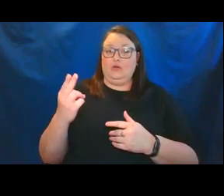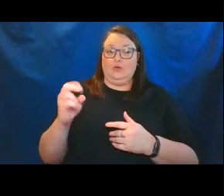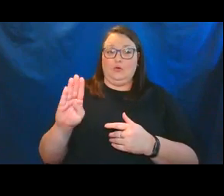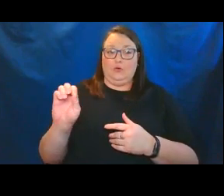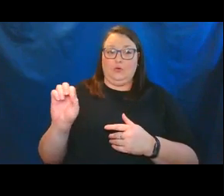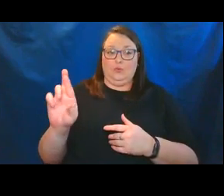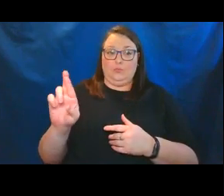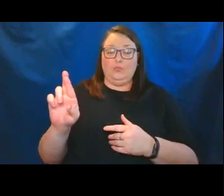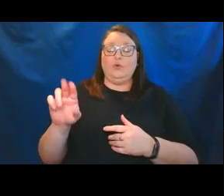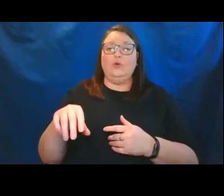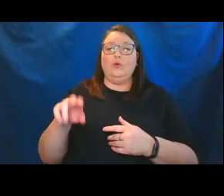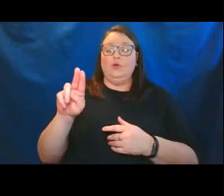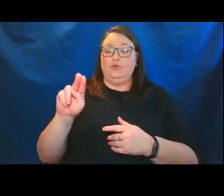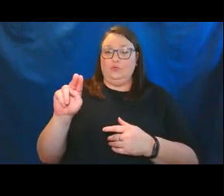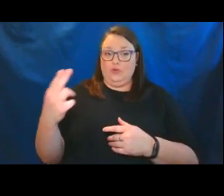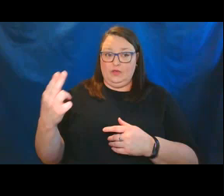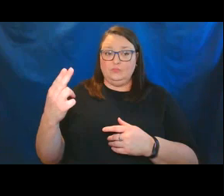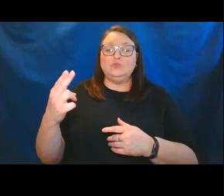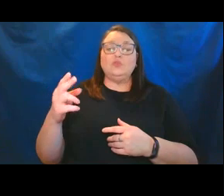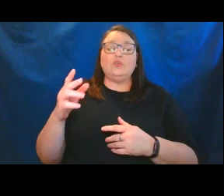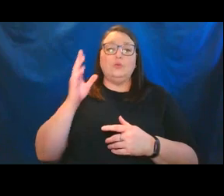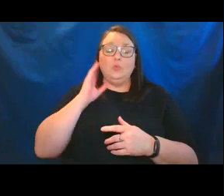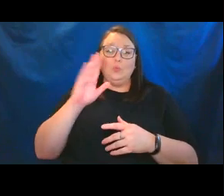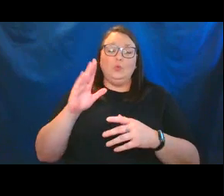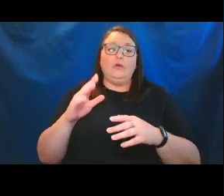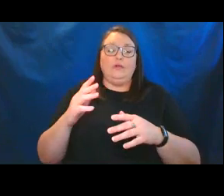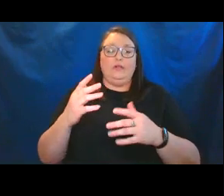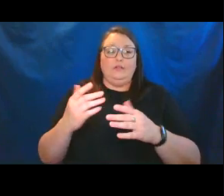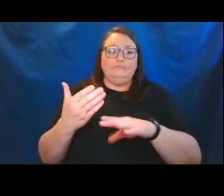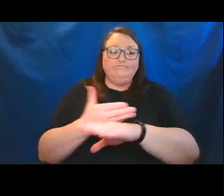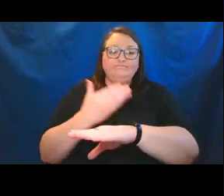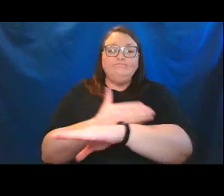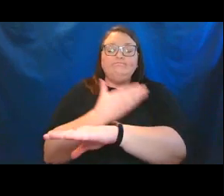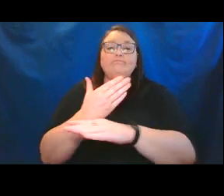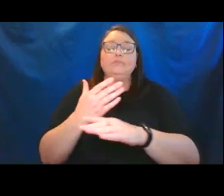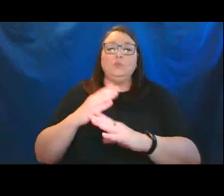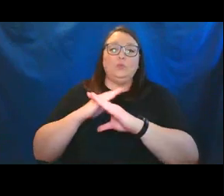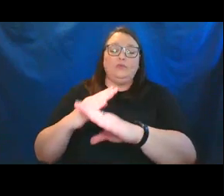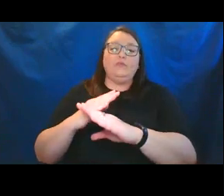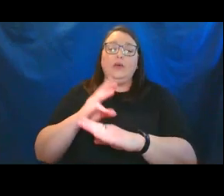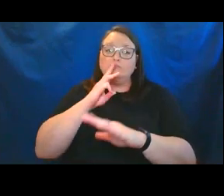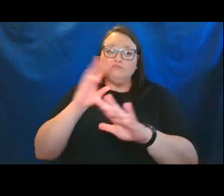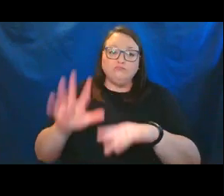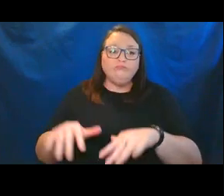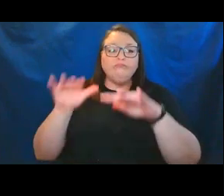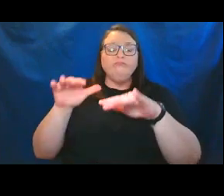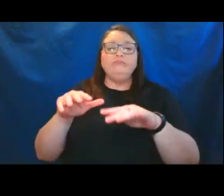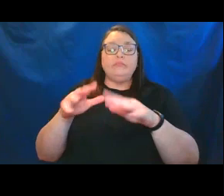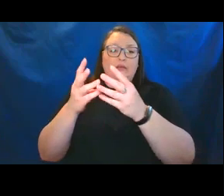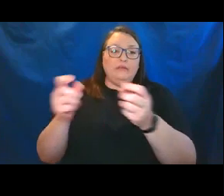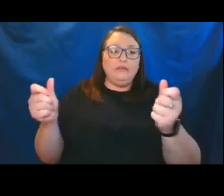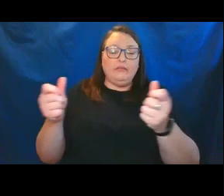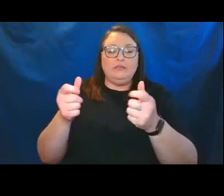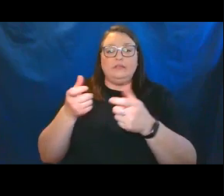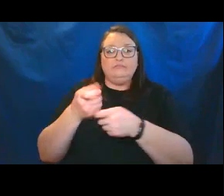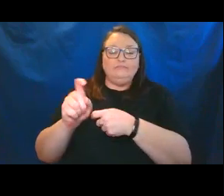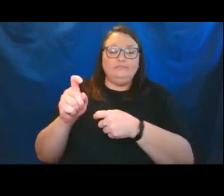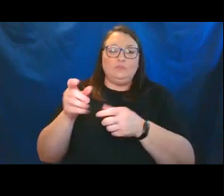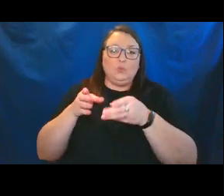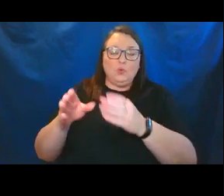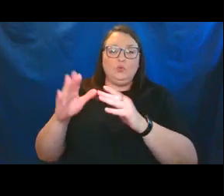enhance salt marsh habitat, and prevent costly flooding and erosion, protecting roads and businesses. Projects like developing